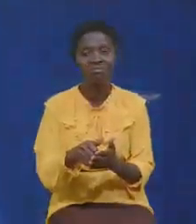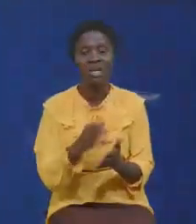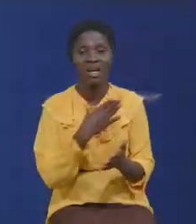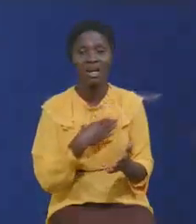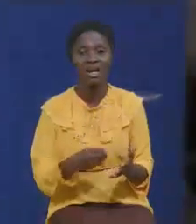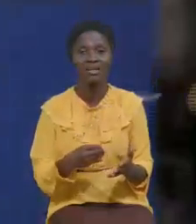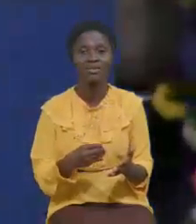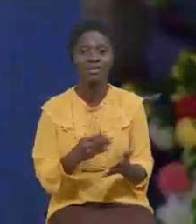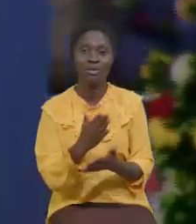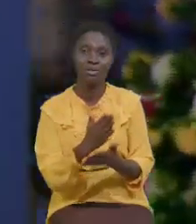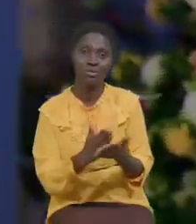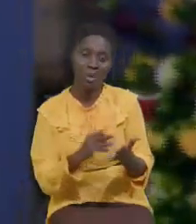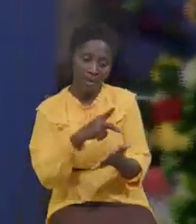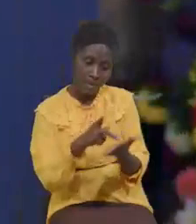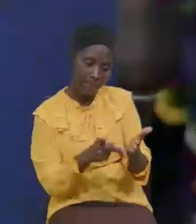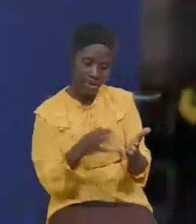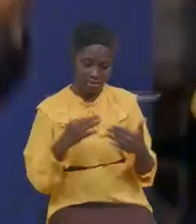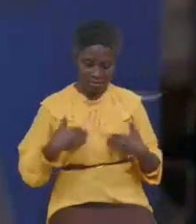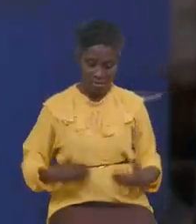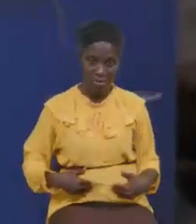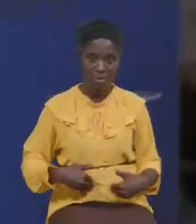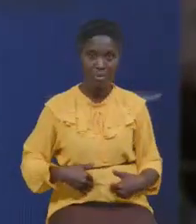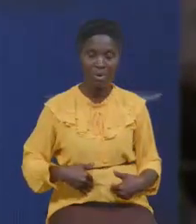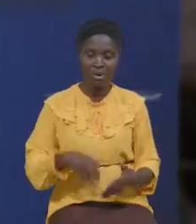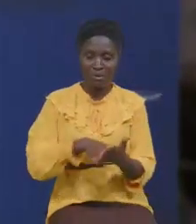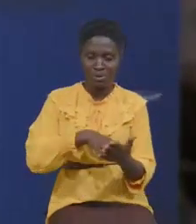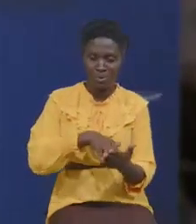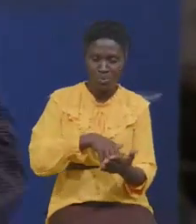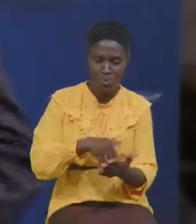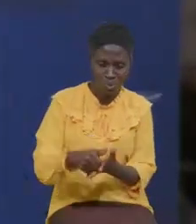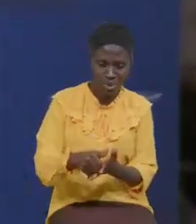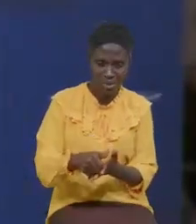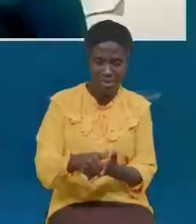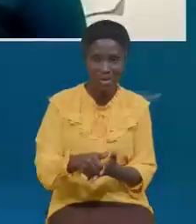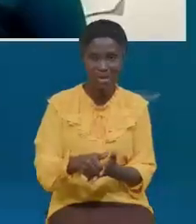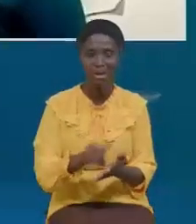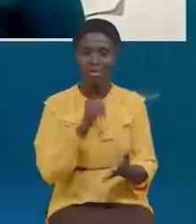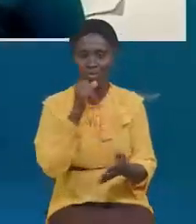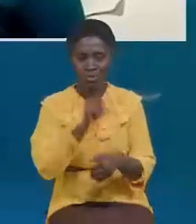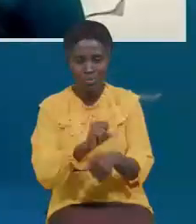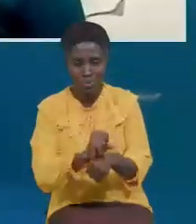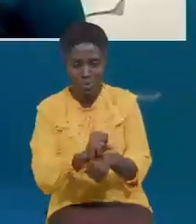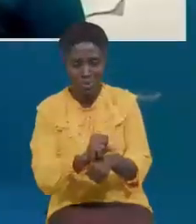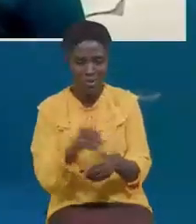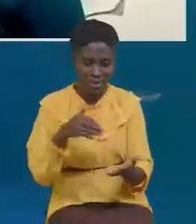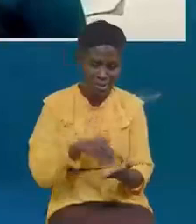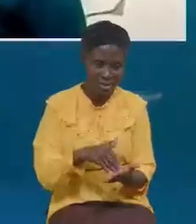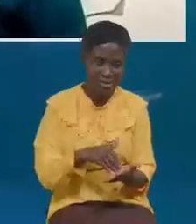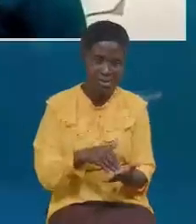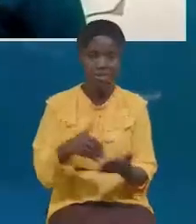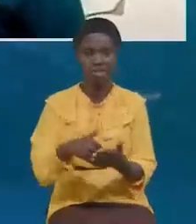some parts of the body have died off and could not function again. New